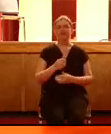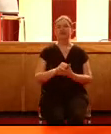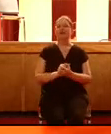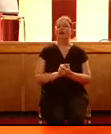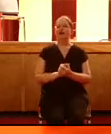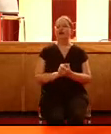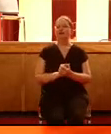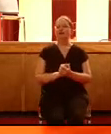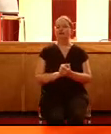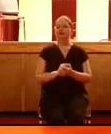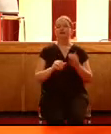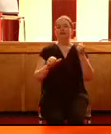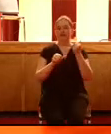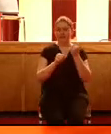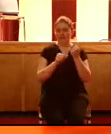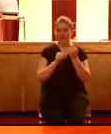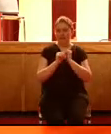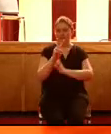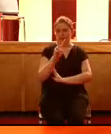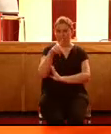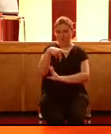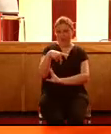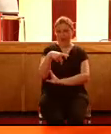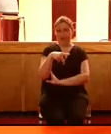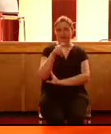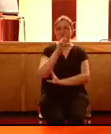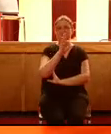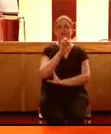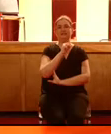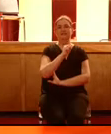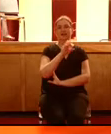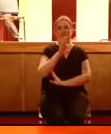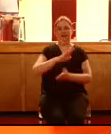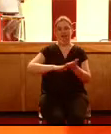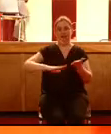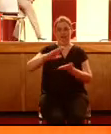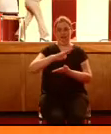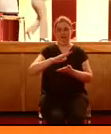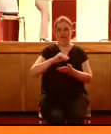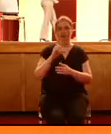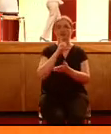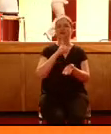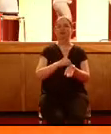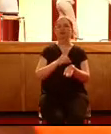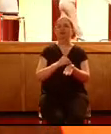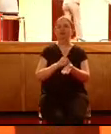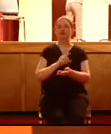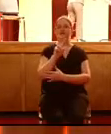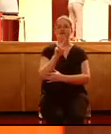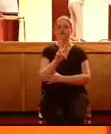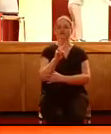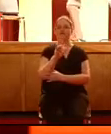President for Academic Affairs at Santa Fe College, Dr. Vilma Fuentes.